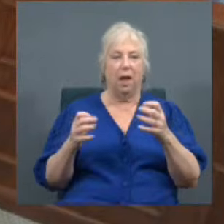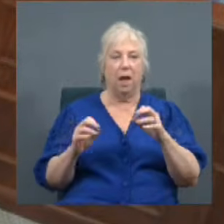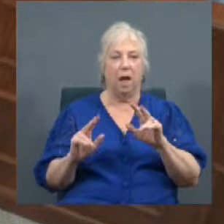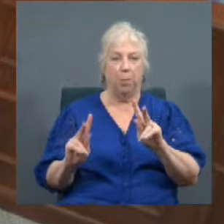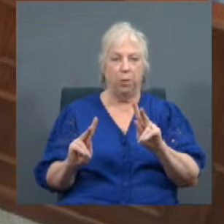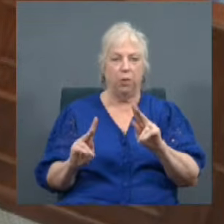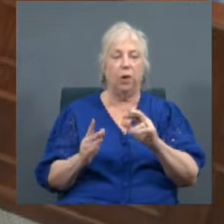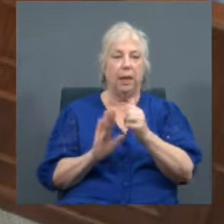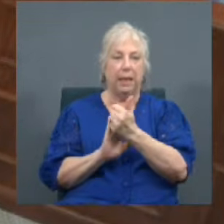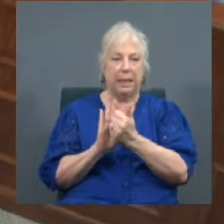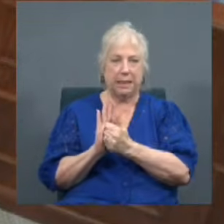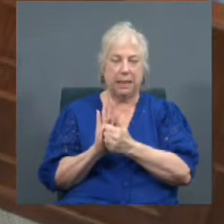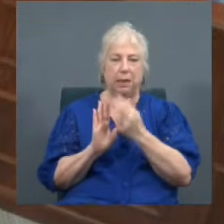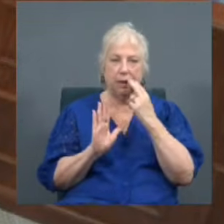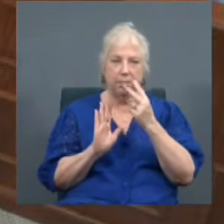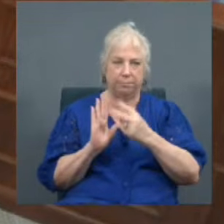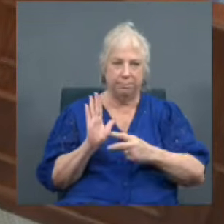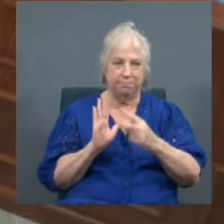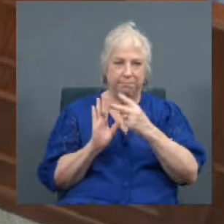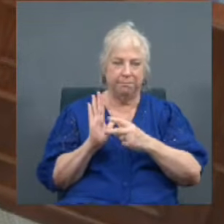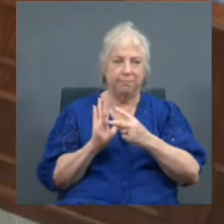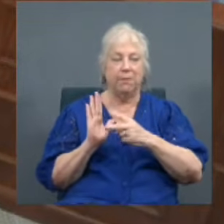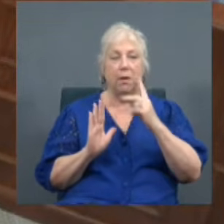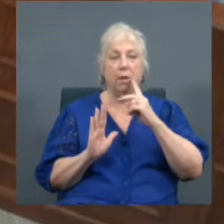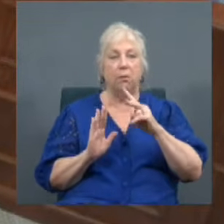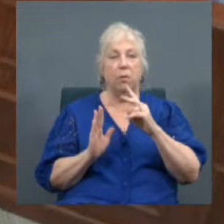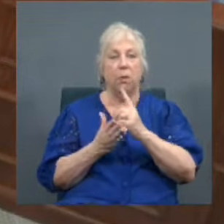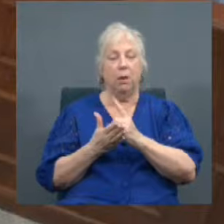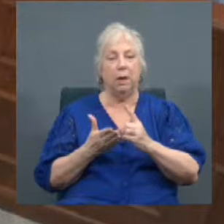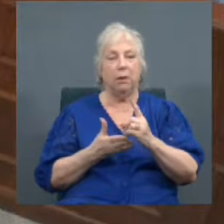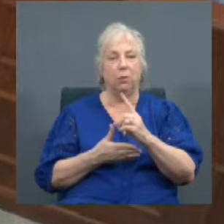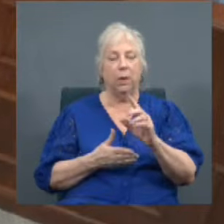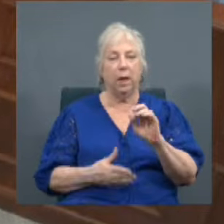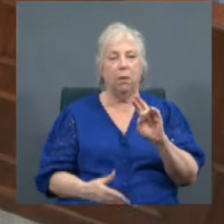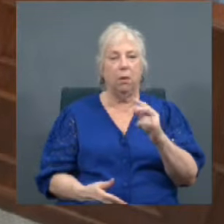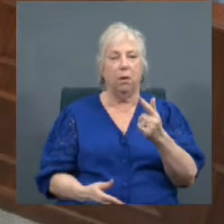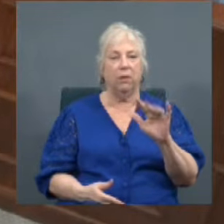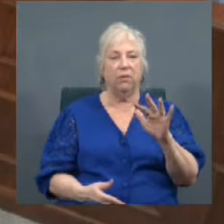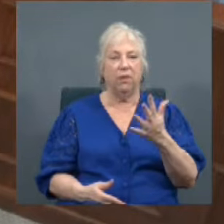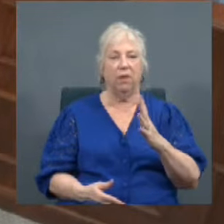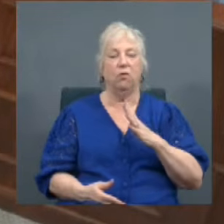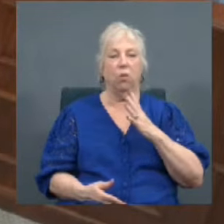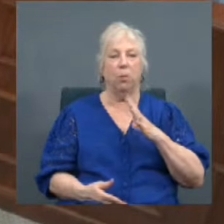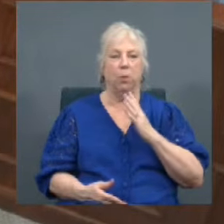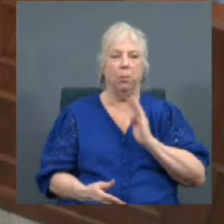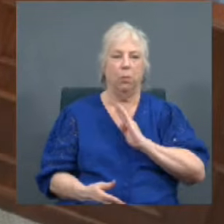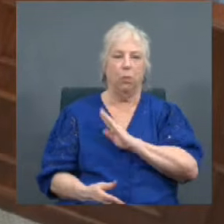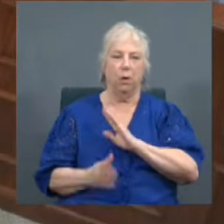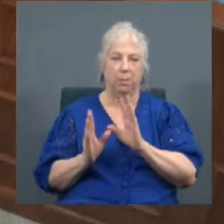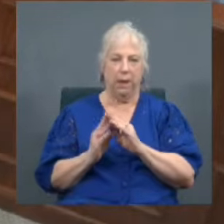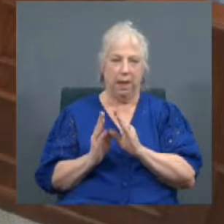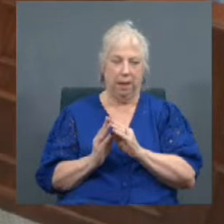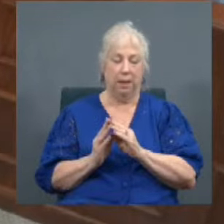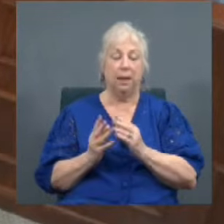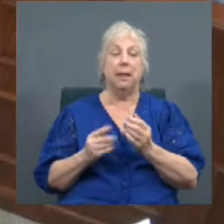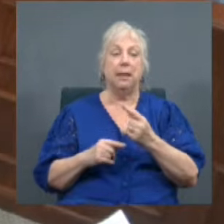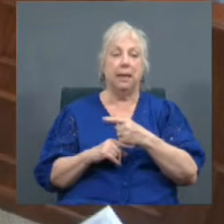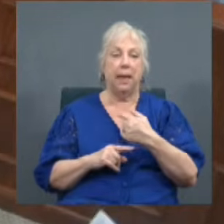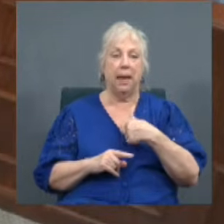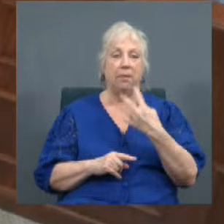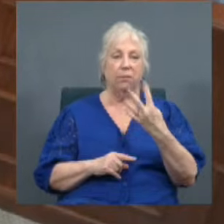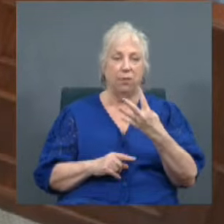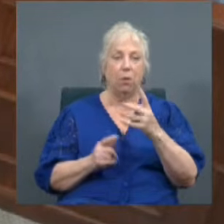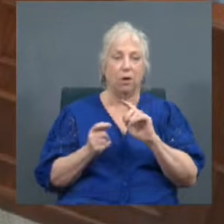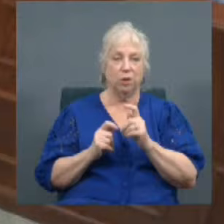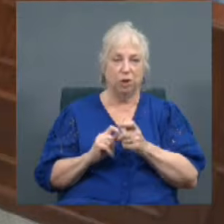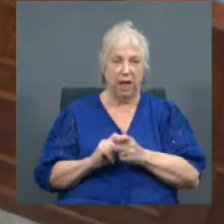the agenda for our former board meeting that will take place on August the 5th. We have 4 modifications for today's agenda, as